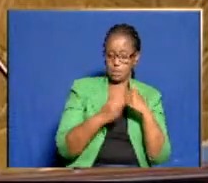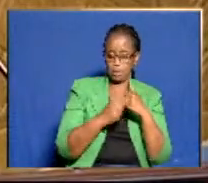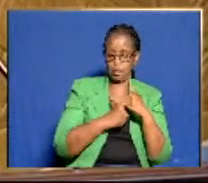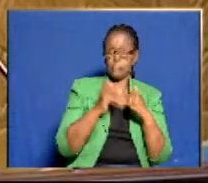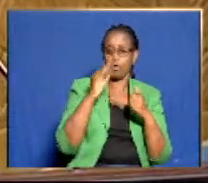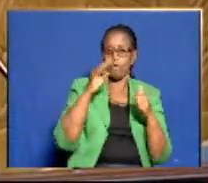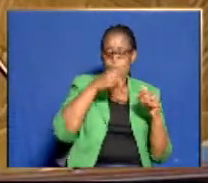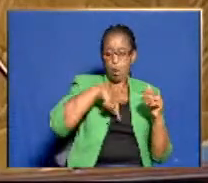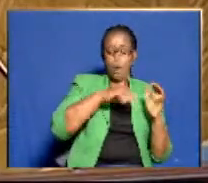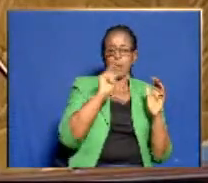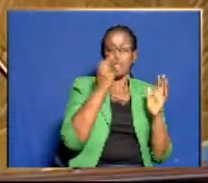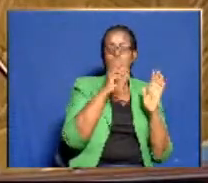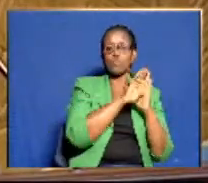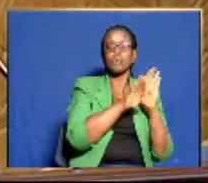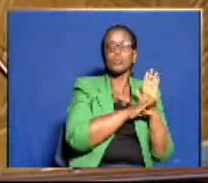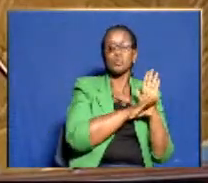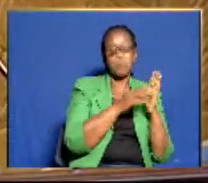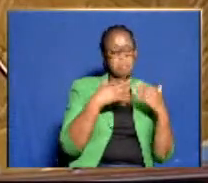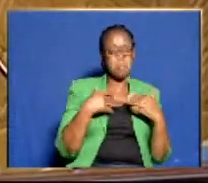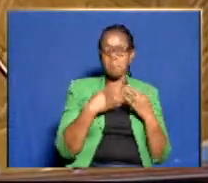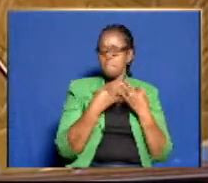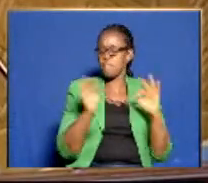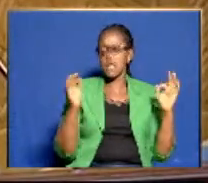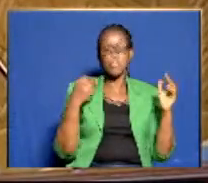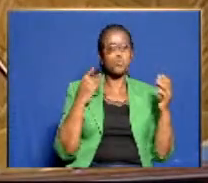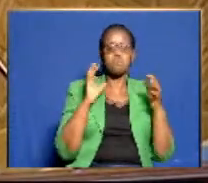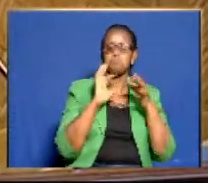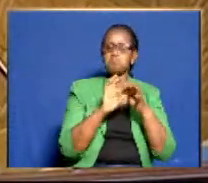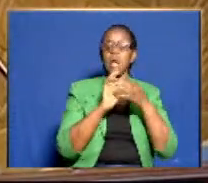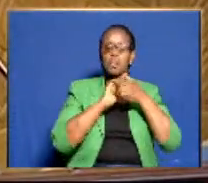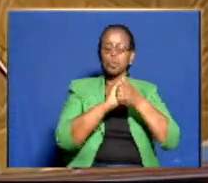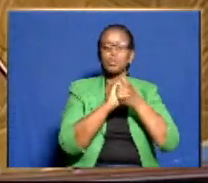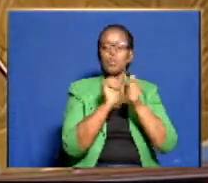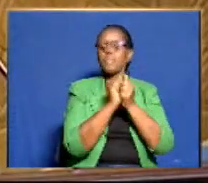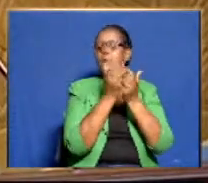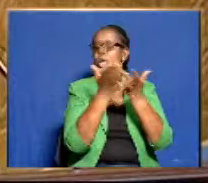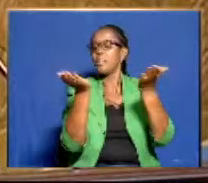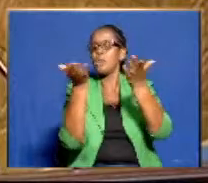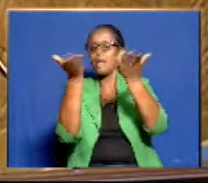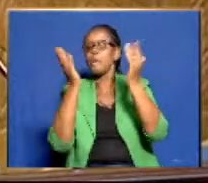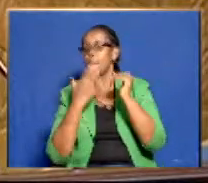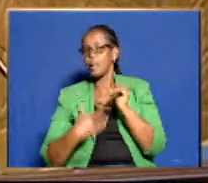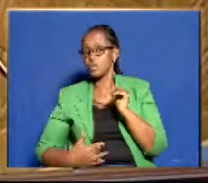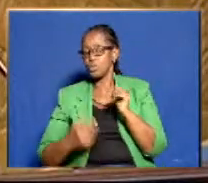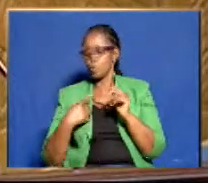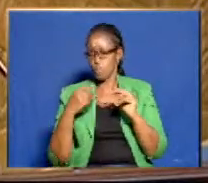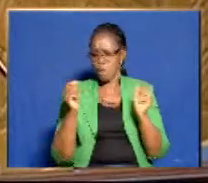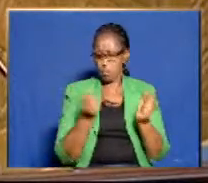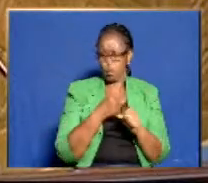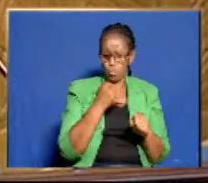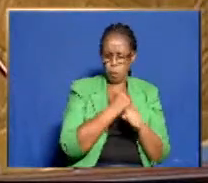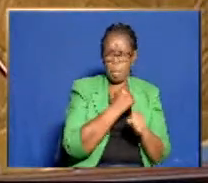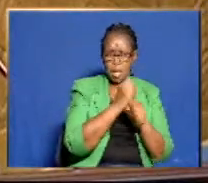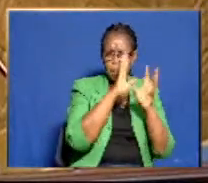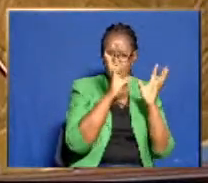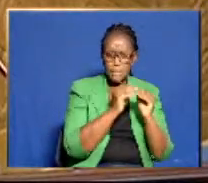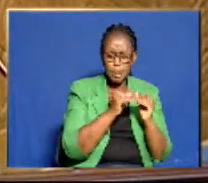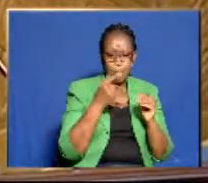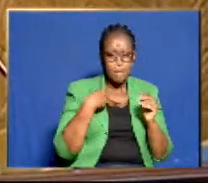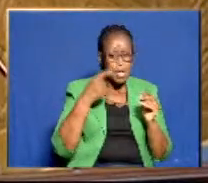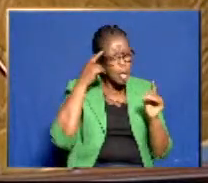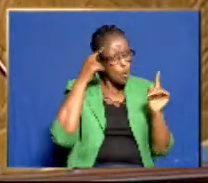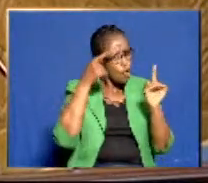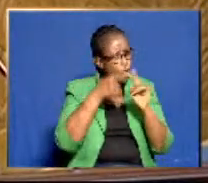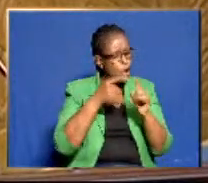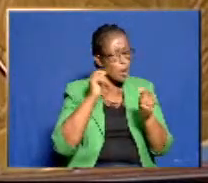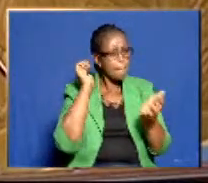is allowed, is free to associate in whatever form that they may wish to. So we cannot budget with the intention to punish